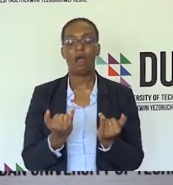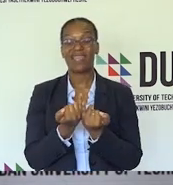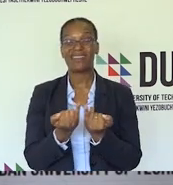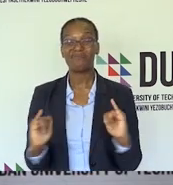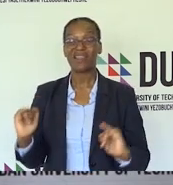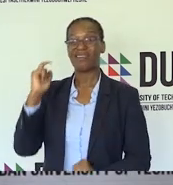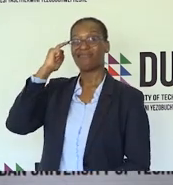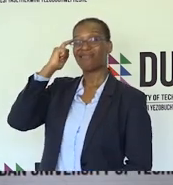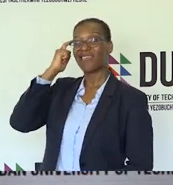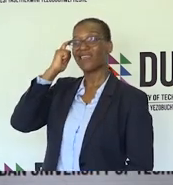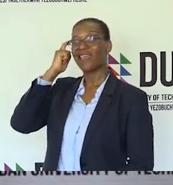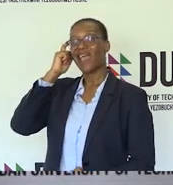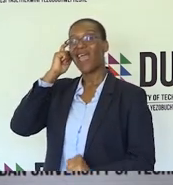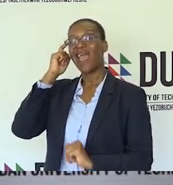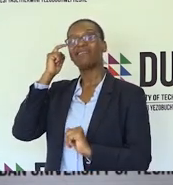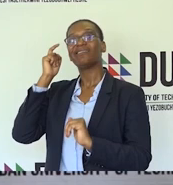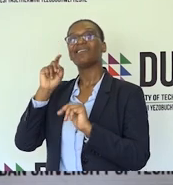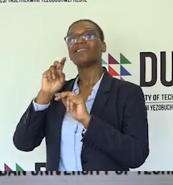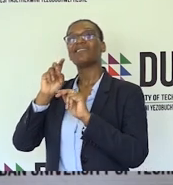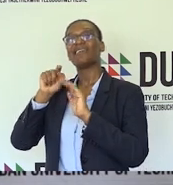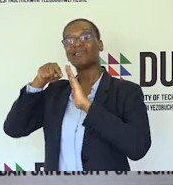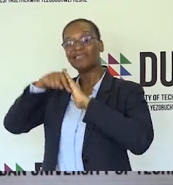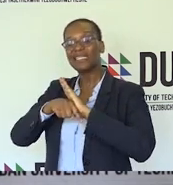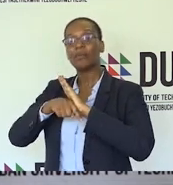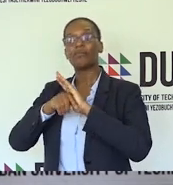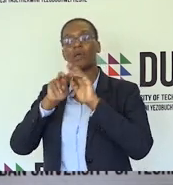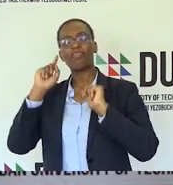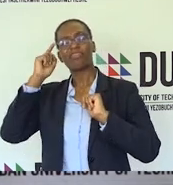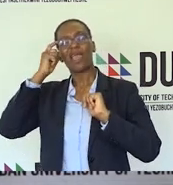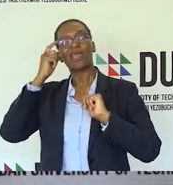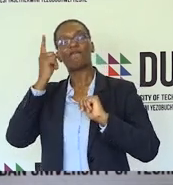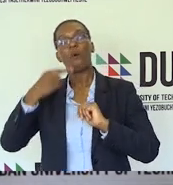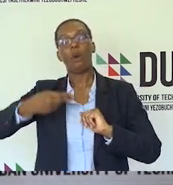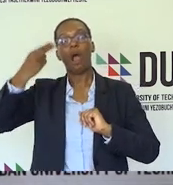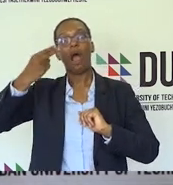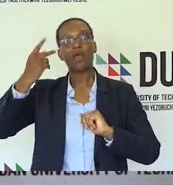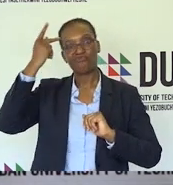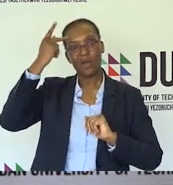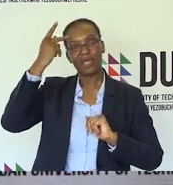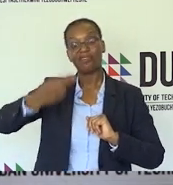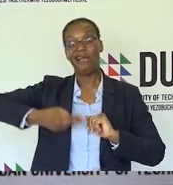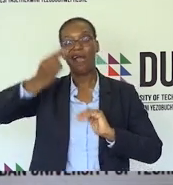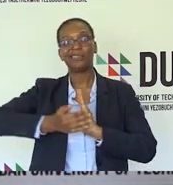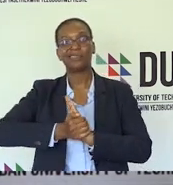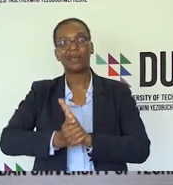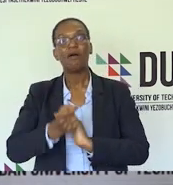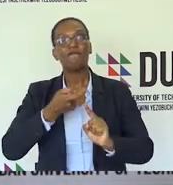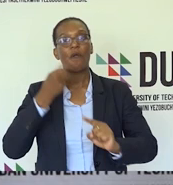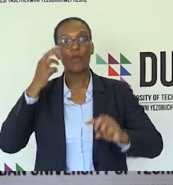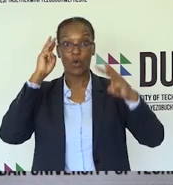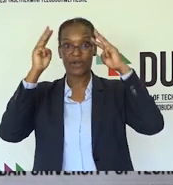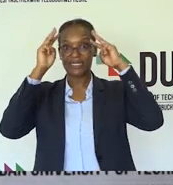independent thinking and critical analysis, from your own knowledge and high-level skills, and from your